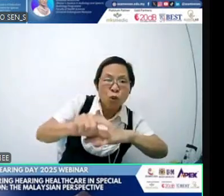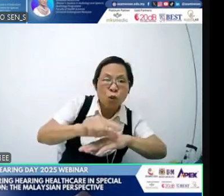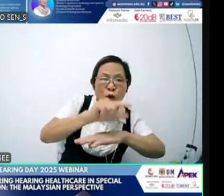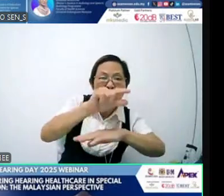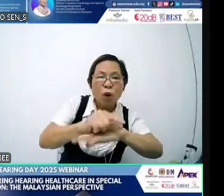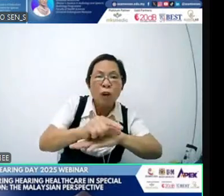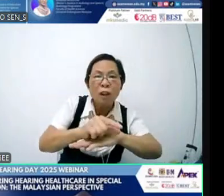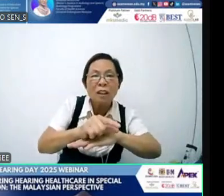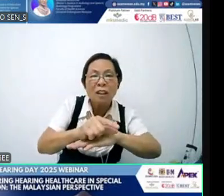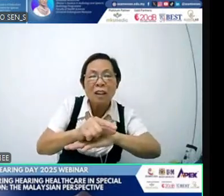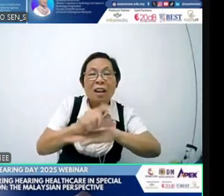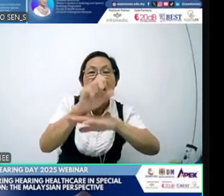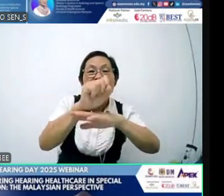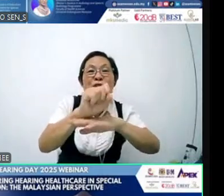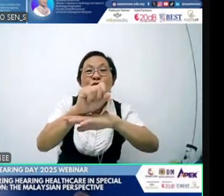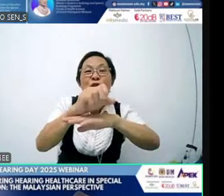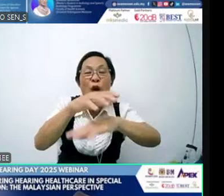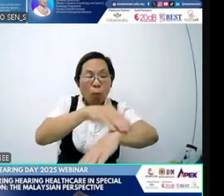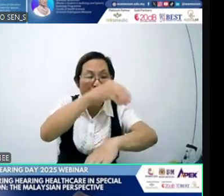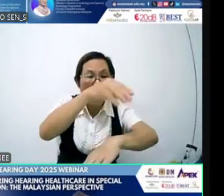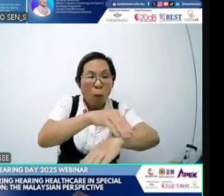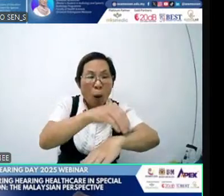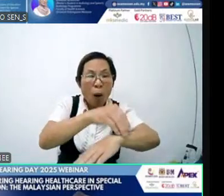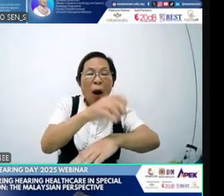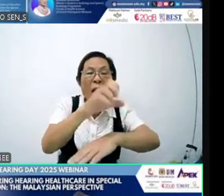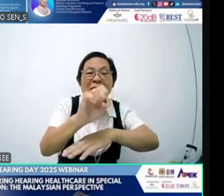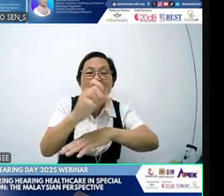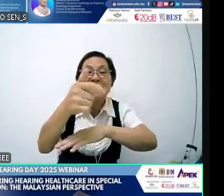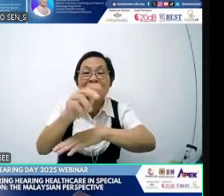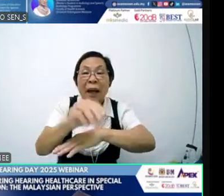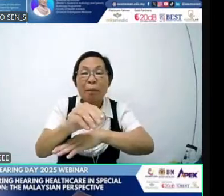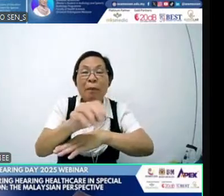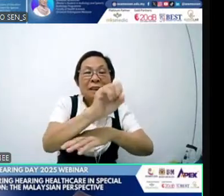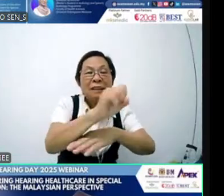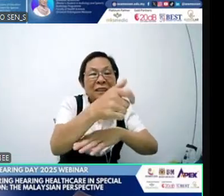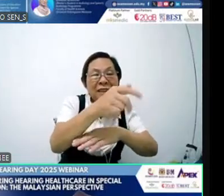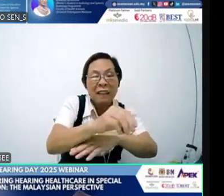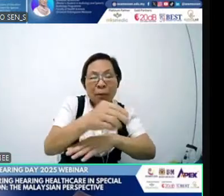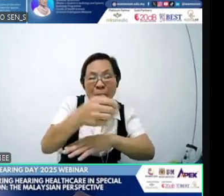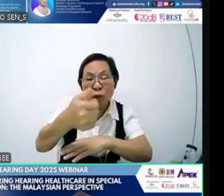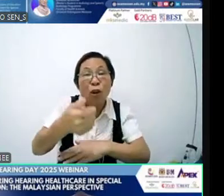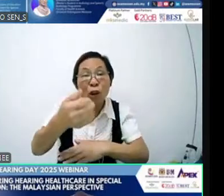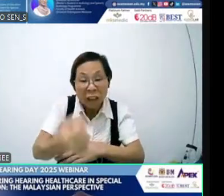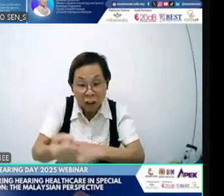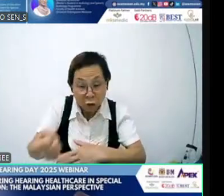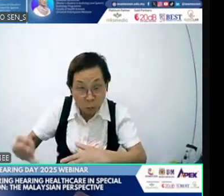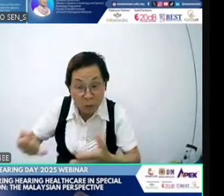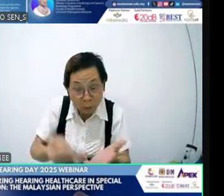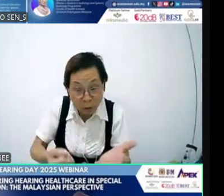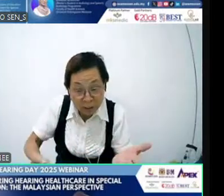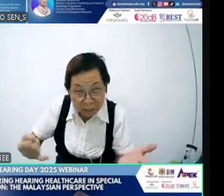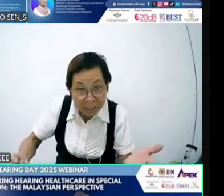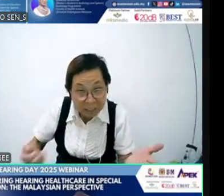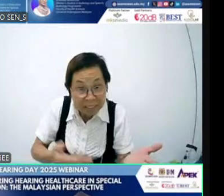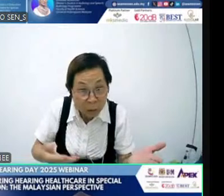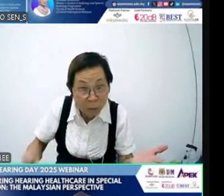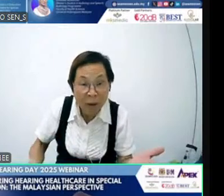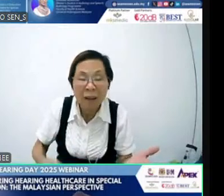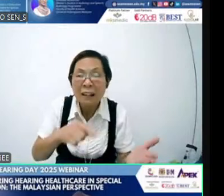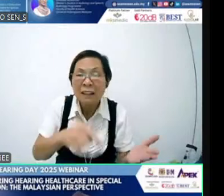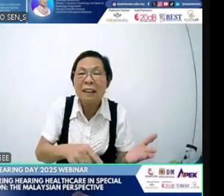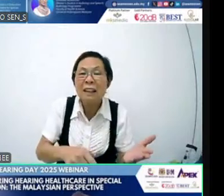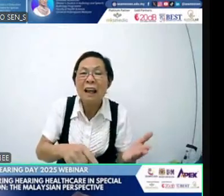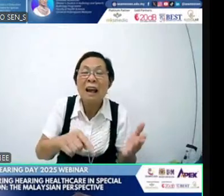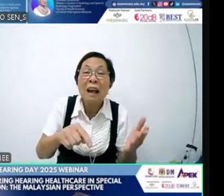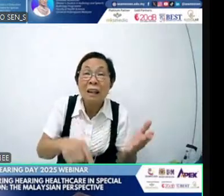suitability assessment of material instrument or SEM instrument. And this SEM instrument